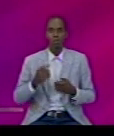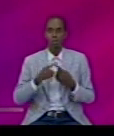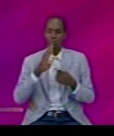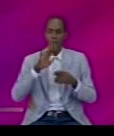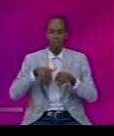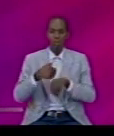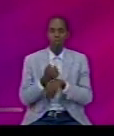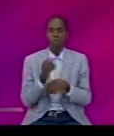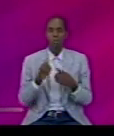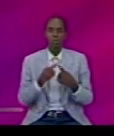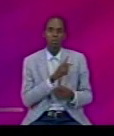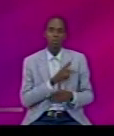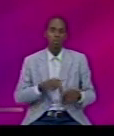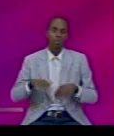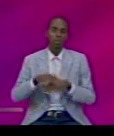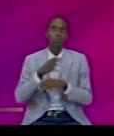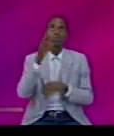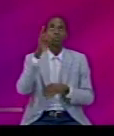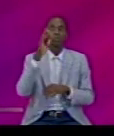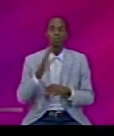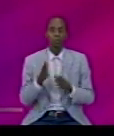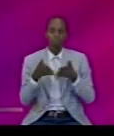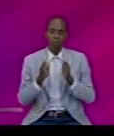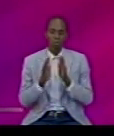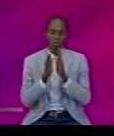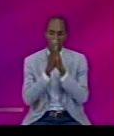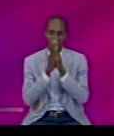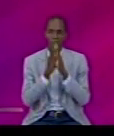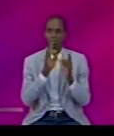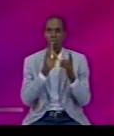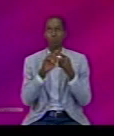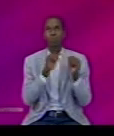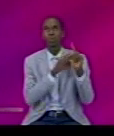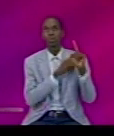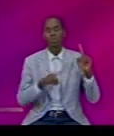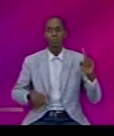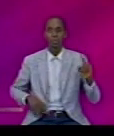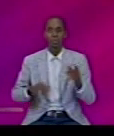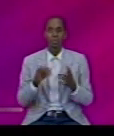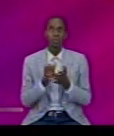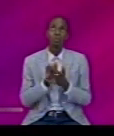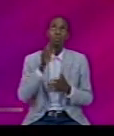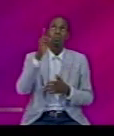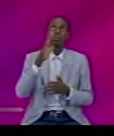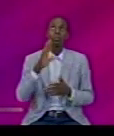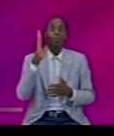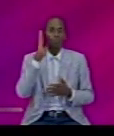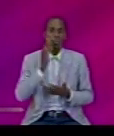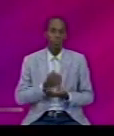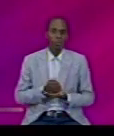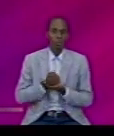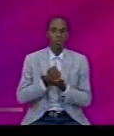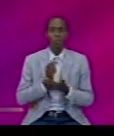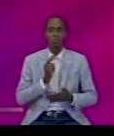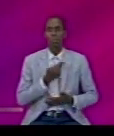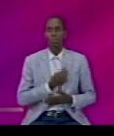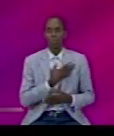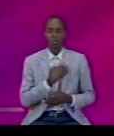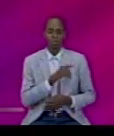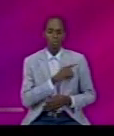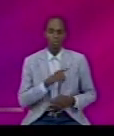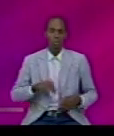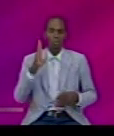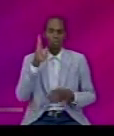into the kingdom of God. Let's pray and call upon the name of the Lord, that God will help us and the Lord will